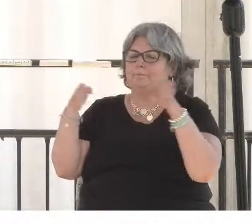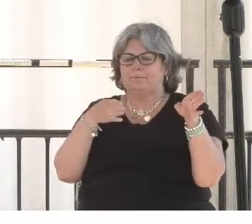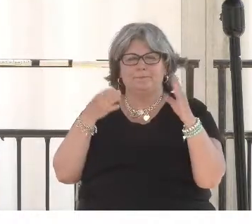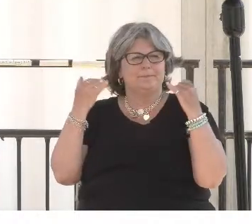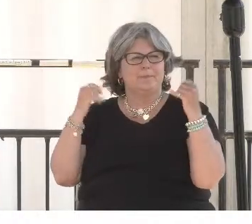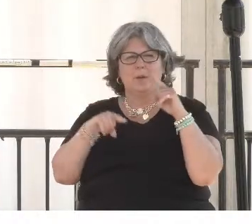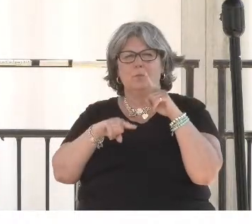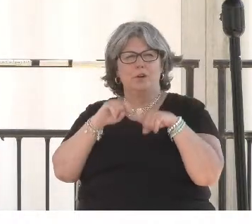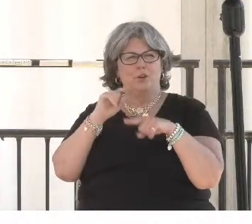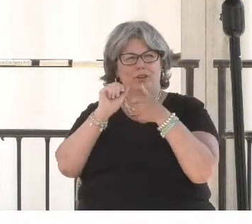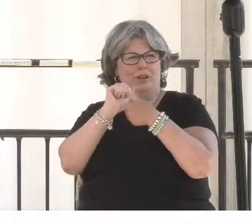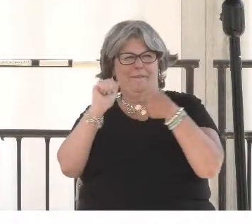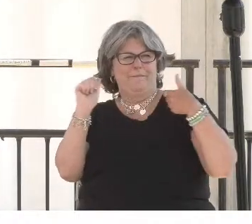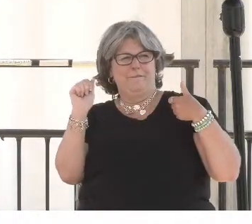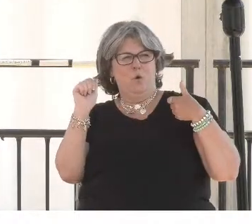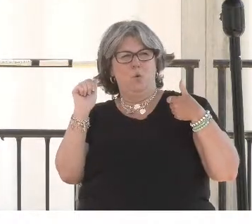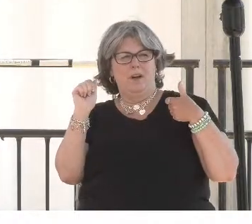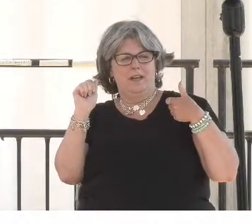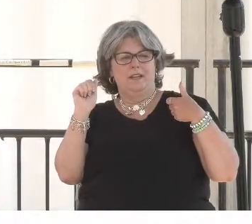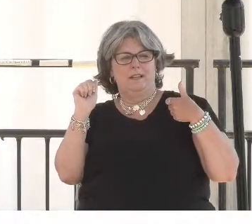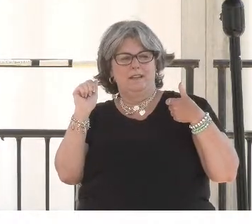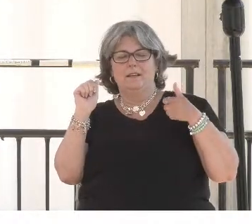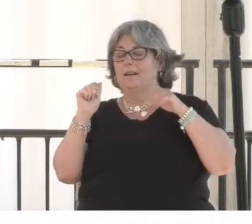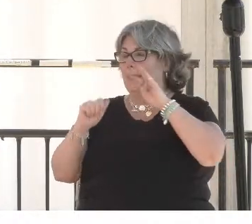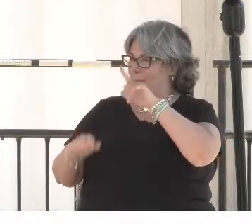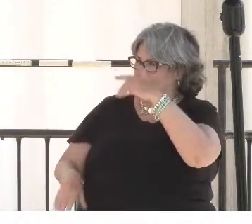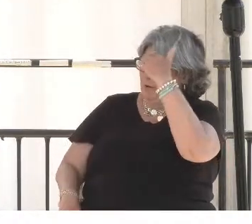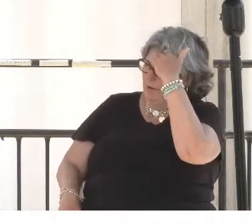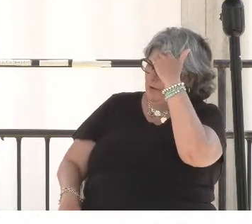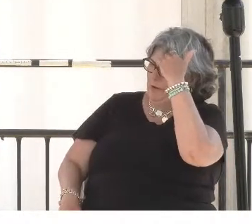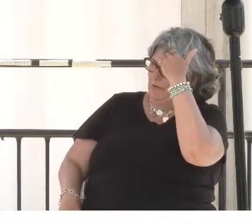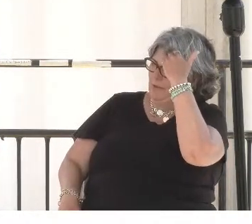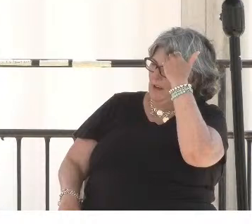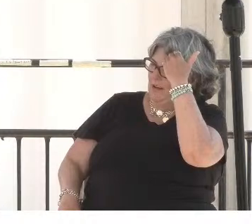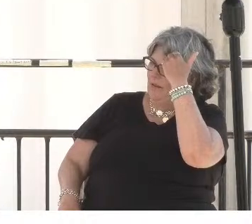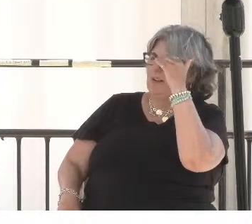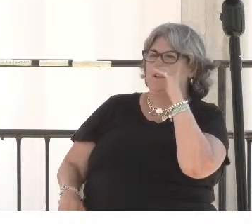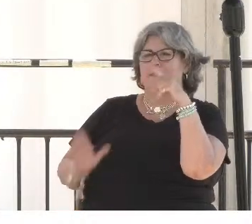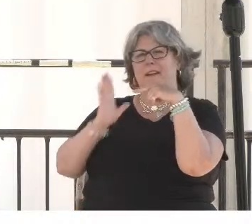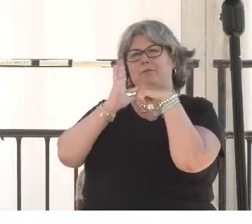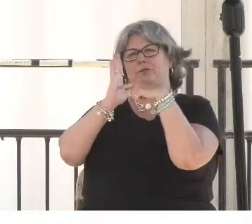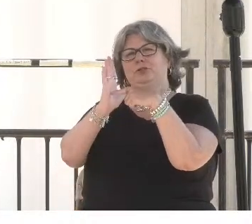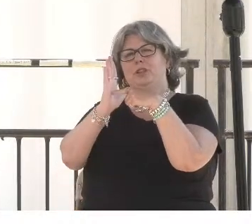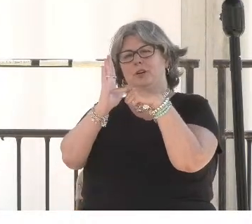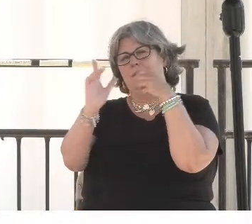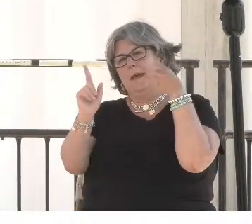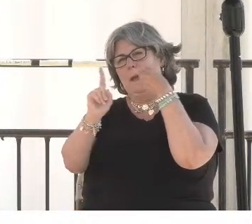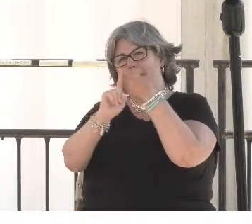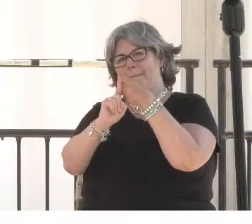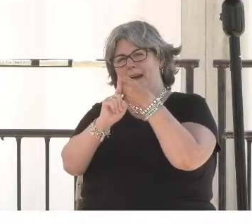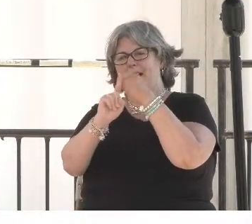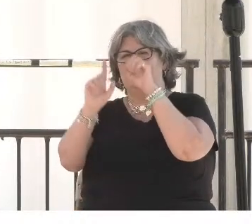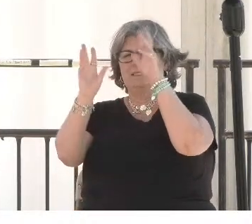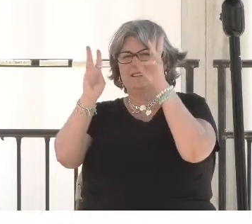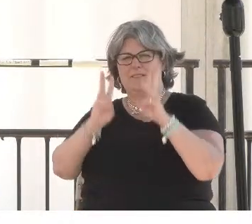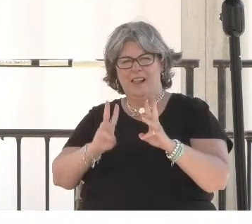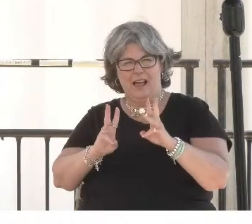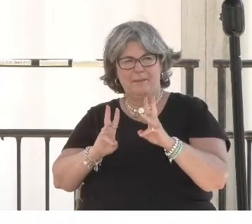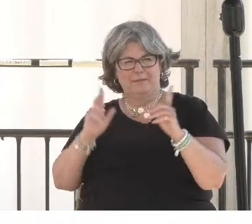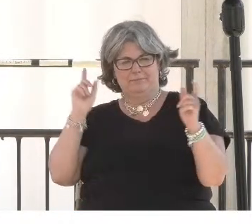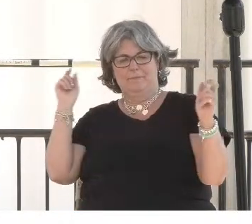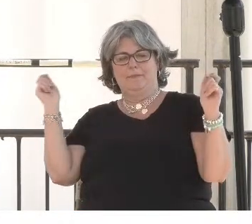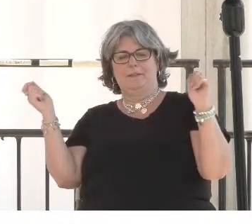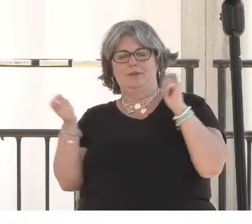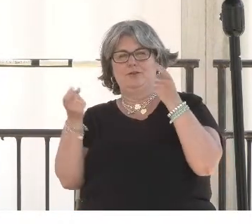couldn't, avoid, obviously, and Bill, you know this, a headline that would reference the impact of climate and how these changes